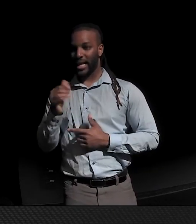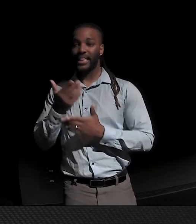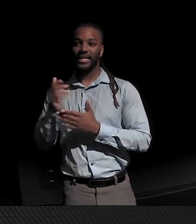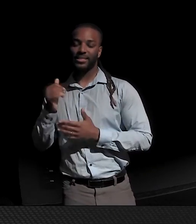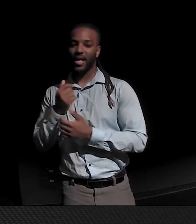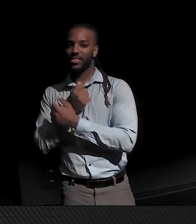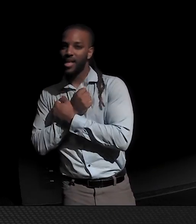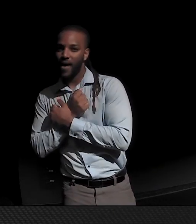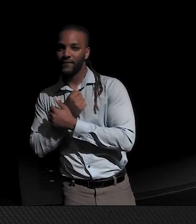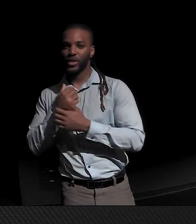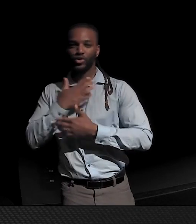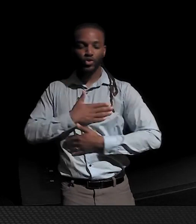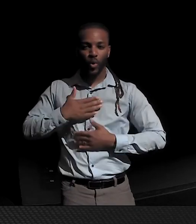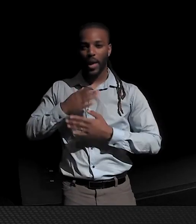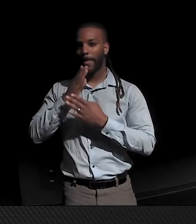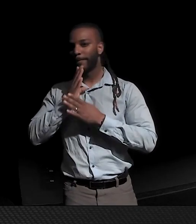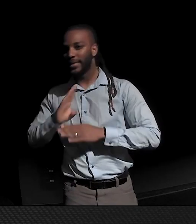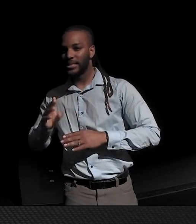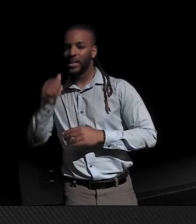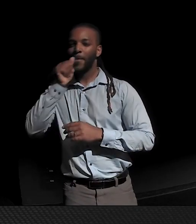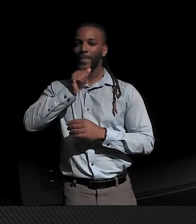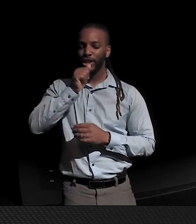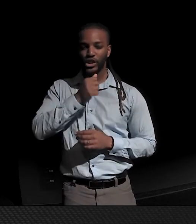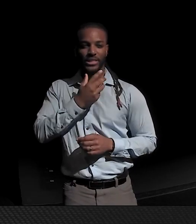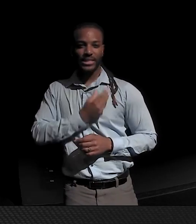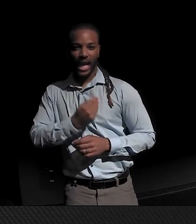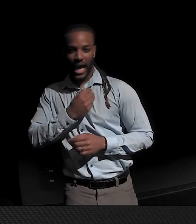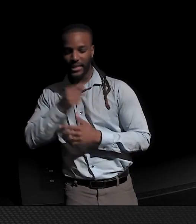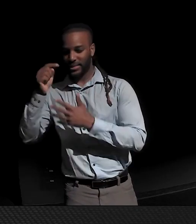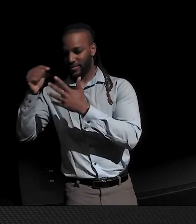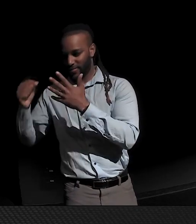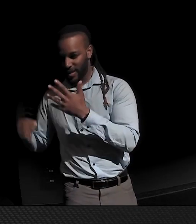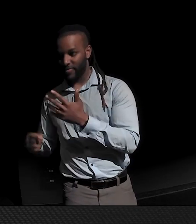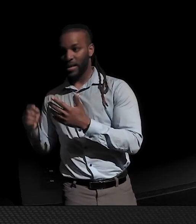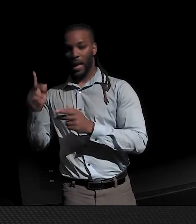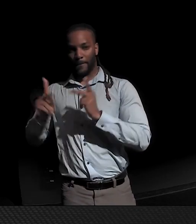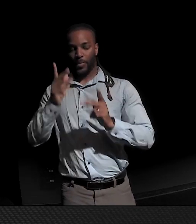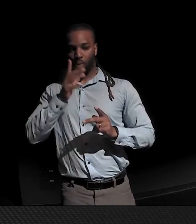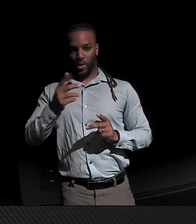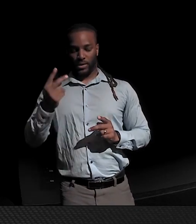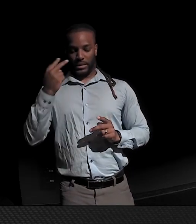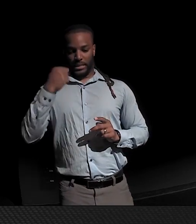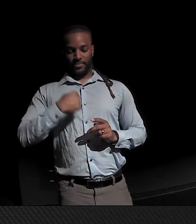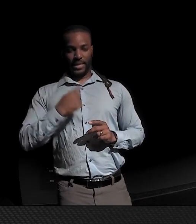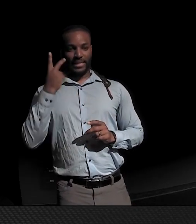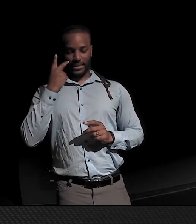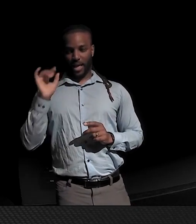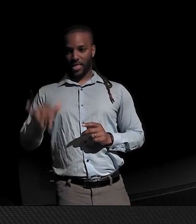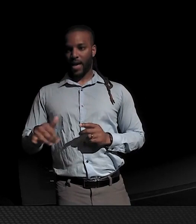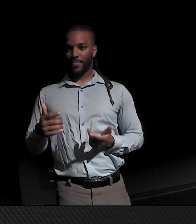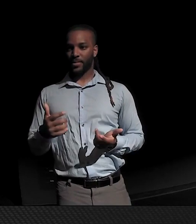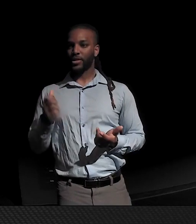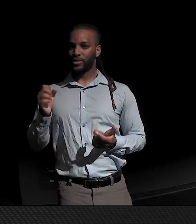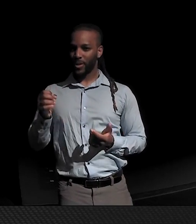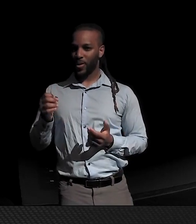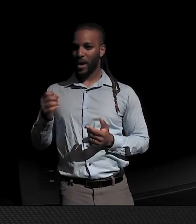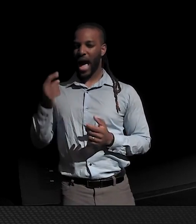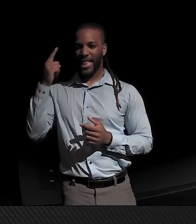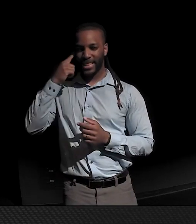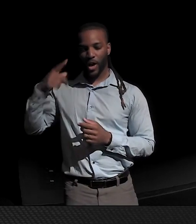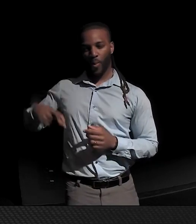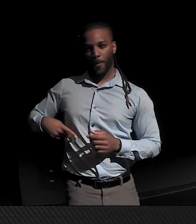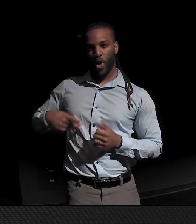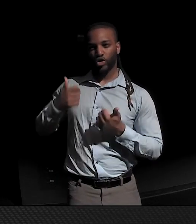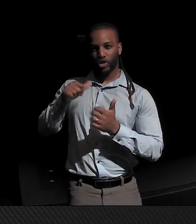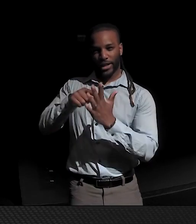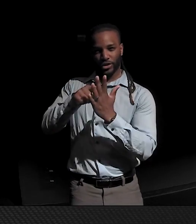like love, joy, peace, patience, kindness, faithfulness. These will be on display of my life. And so I think what Paul is trying